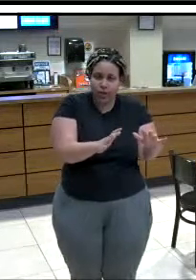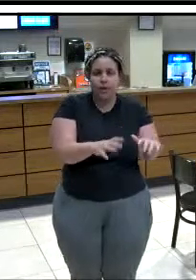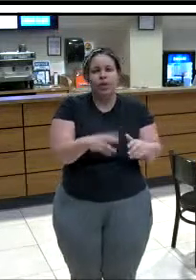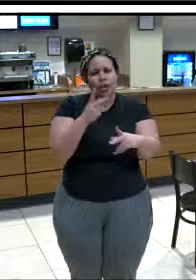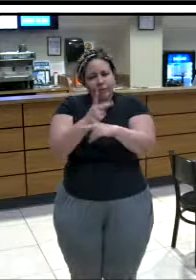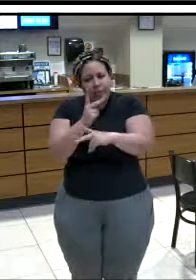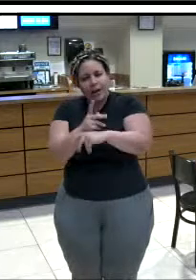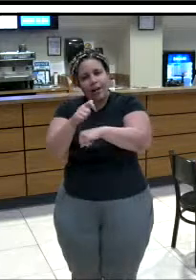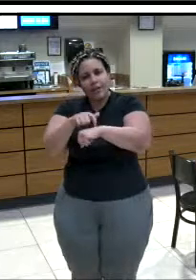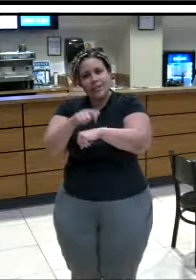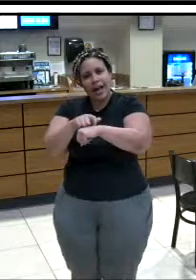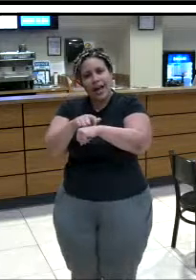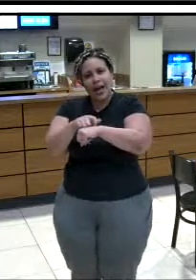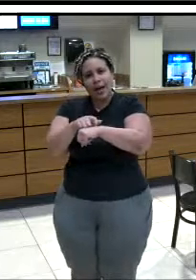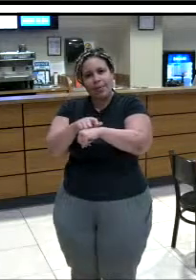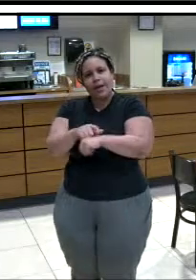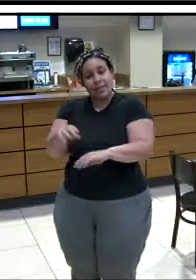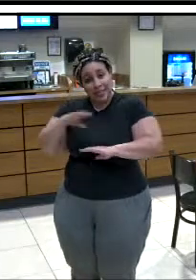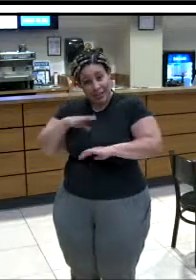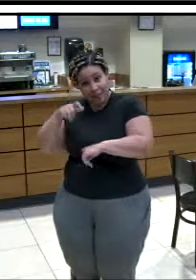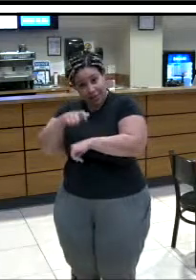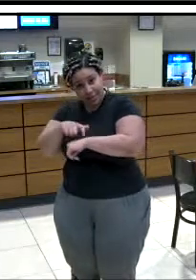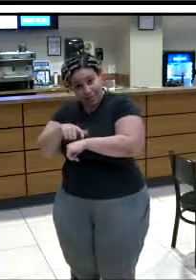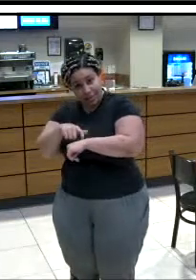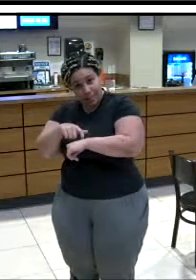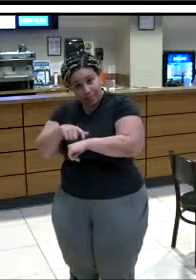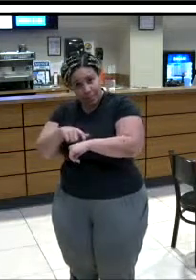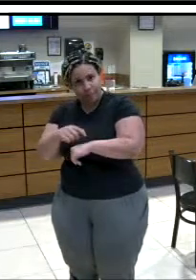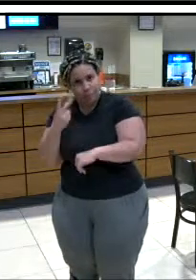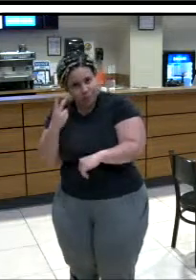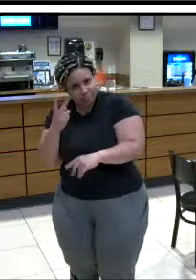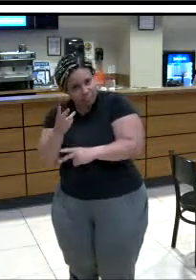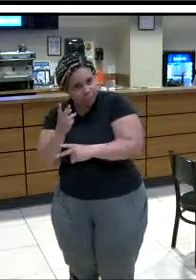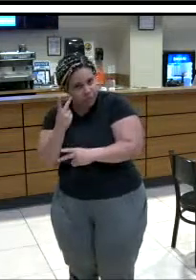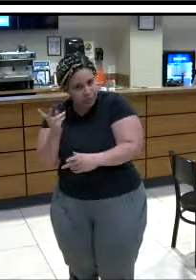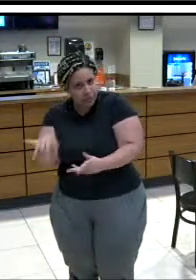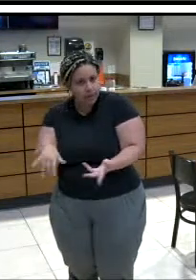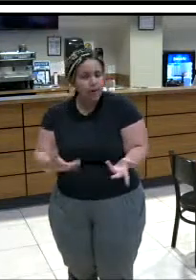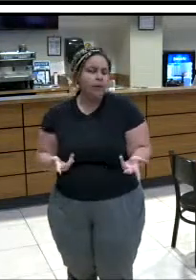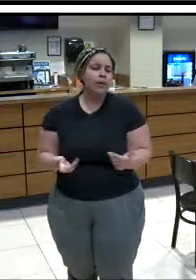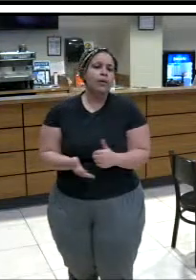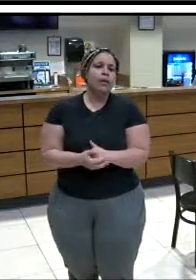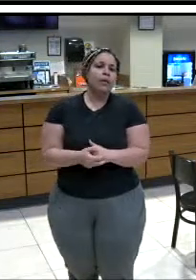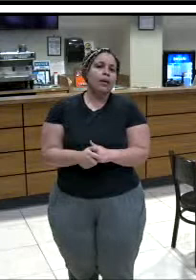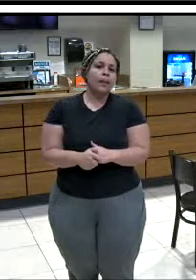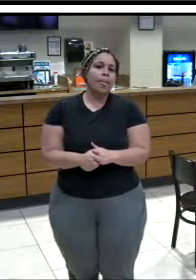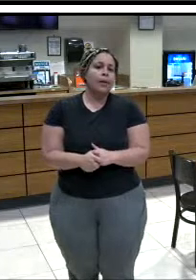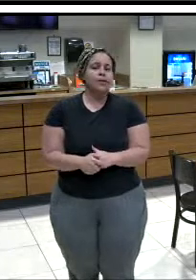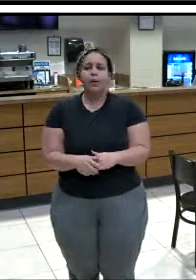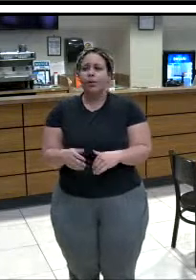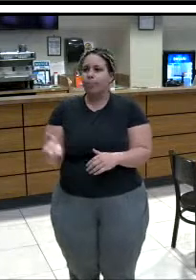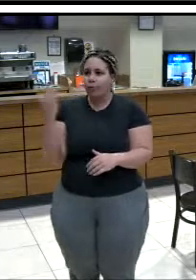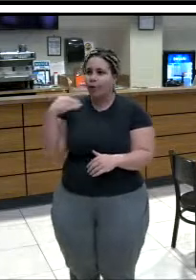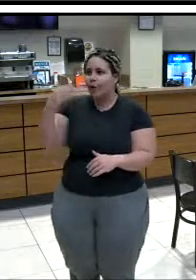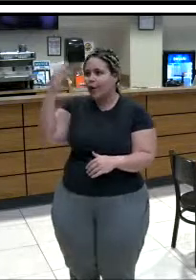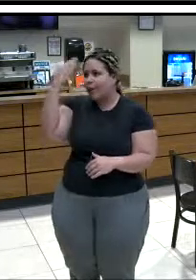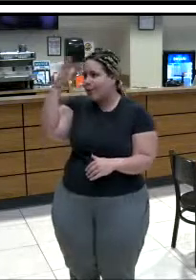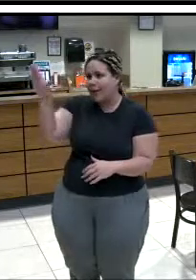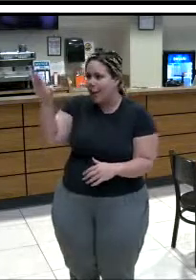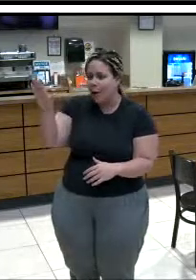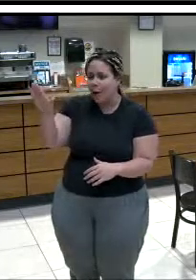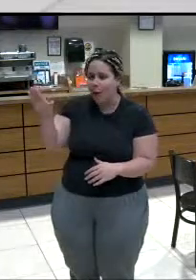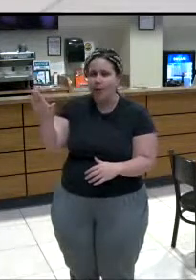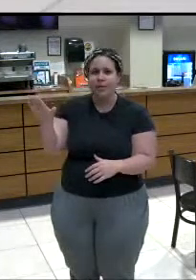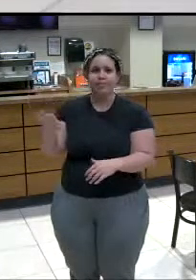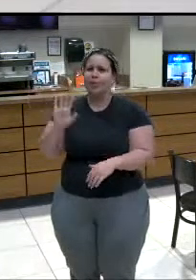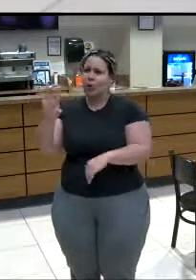you meet the time? Now, when we didn't ask for you to, when you didn't know we were measuring you, you got a time that was